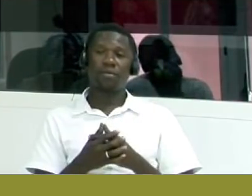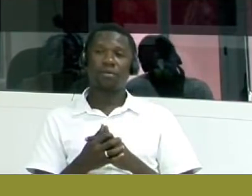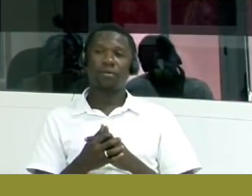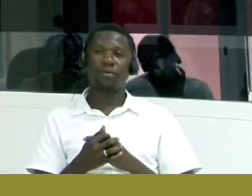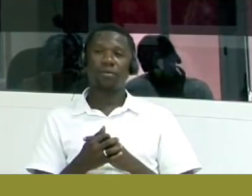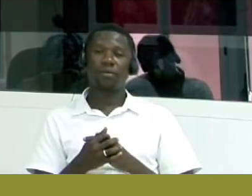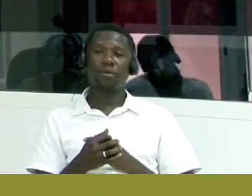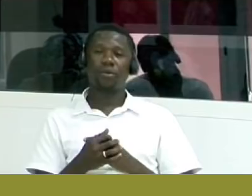You would accept,